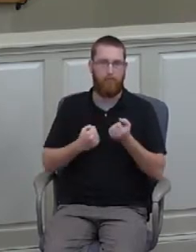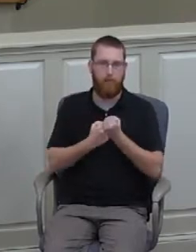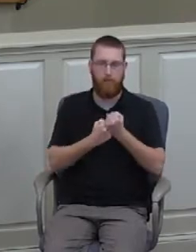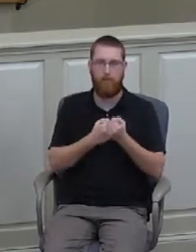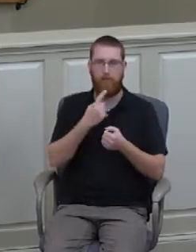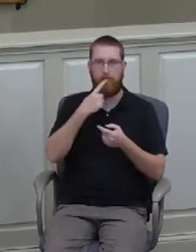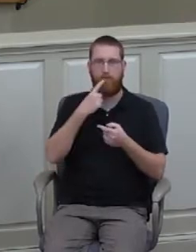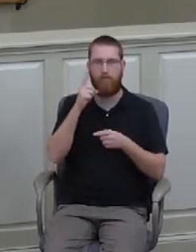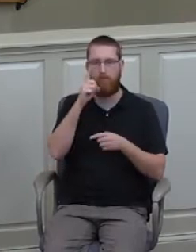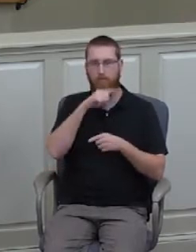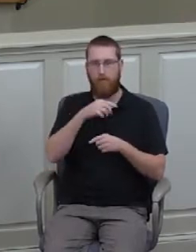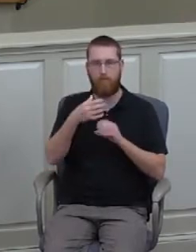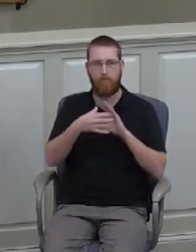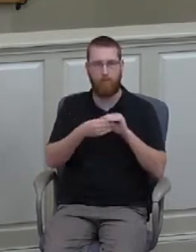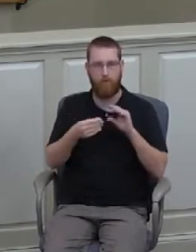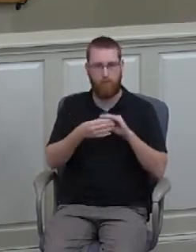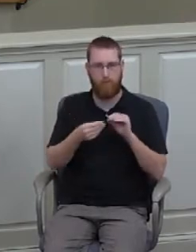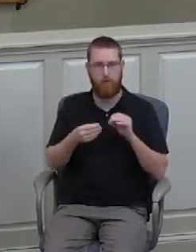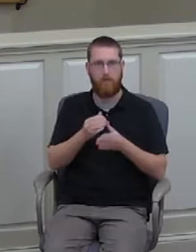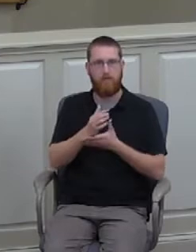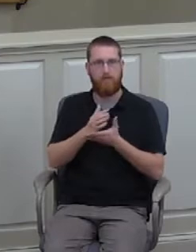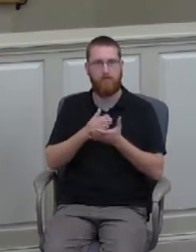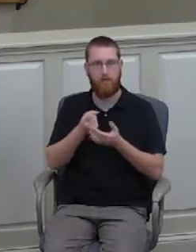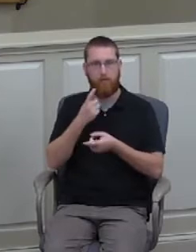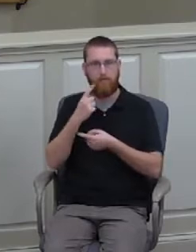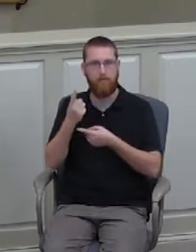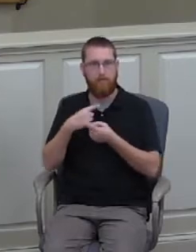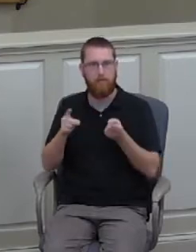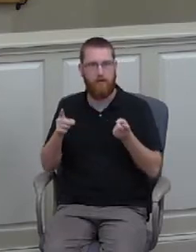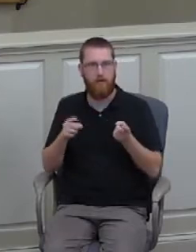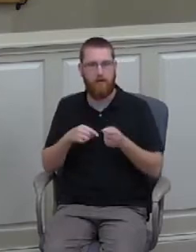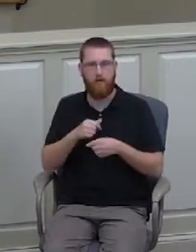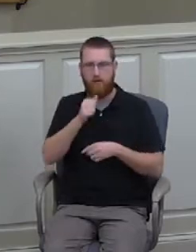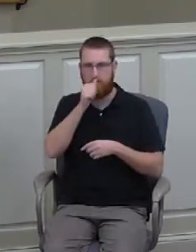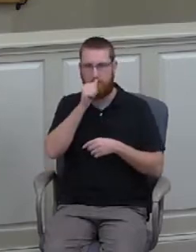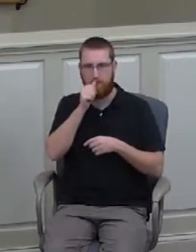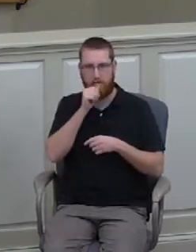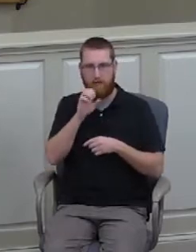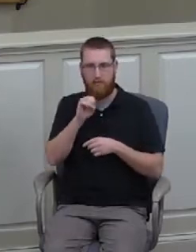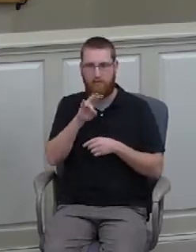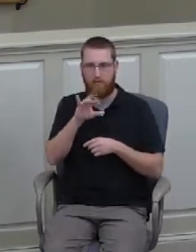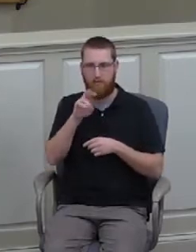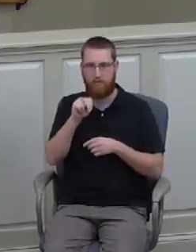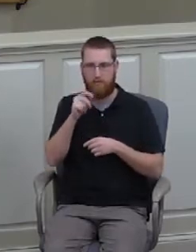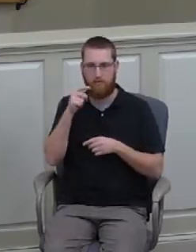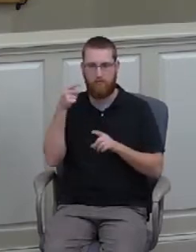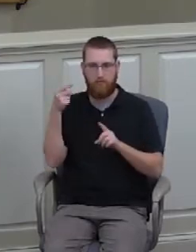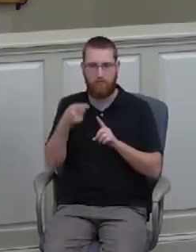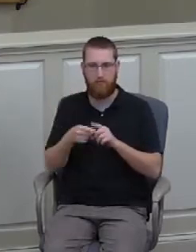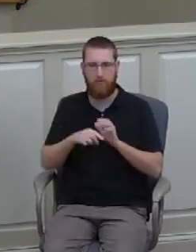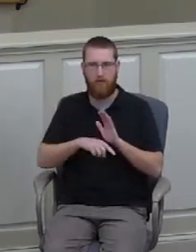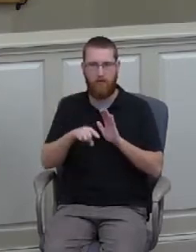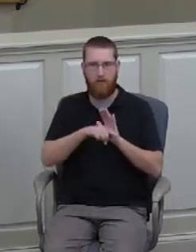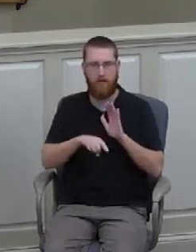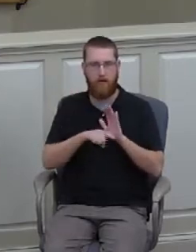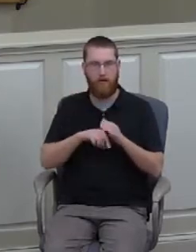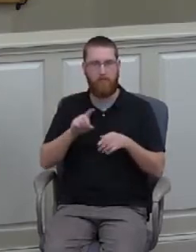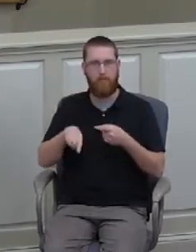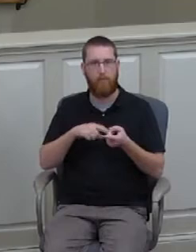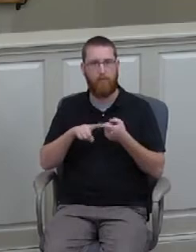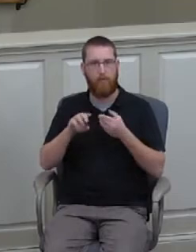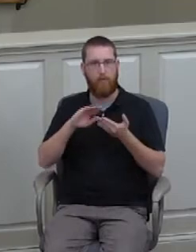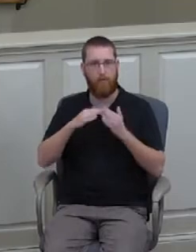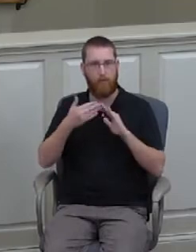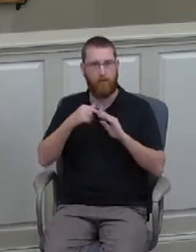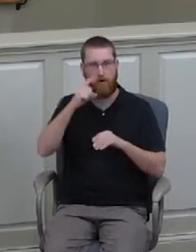it seems some things shared in executive session have conveniently found its way in the newspapers to the detriment of community. And this is concerning because it seems